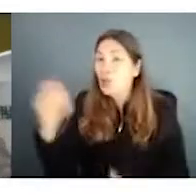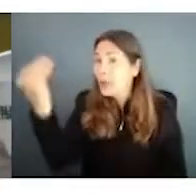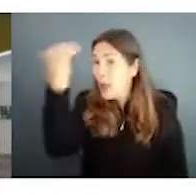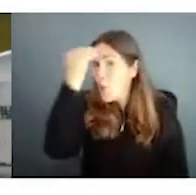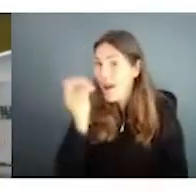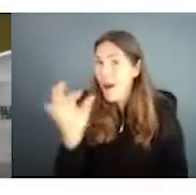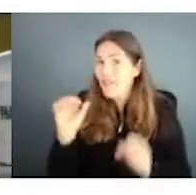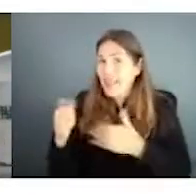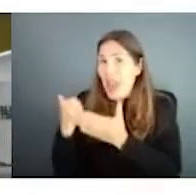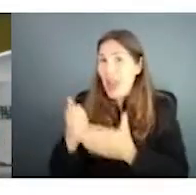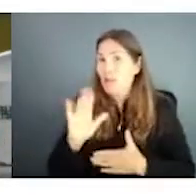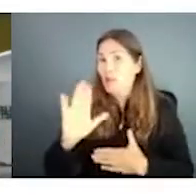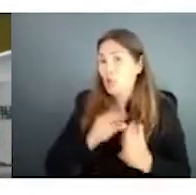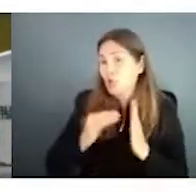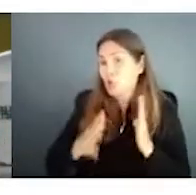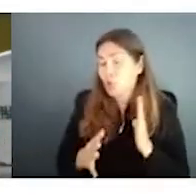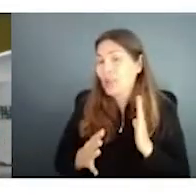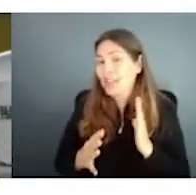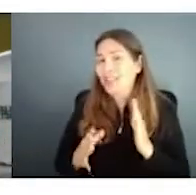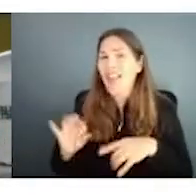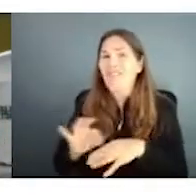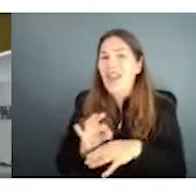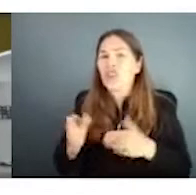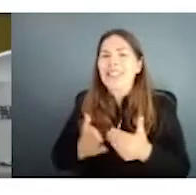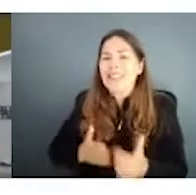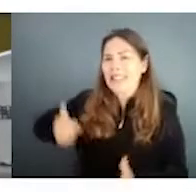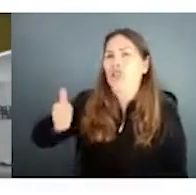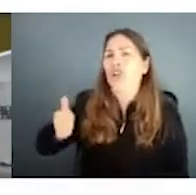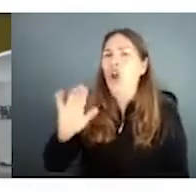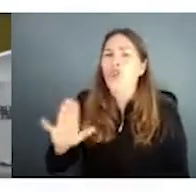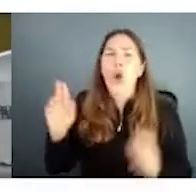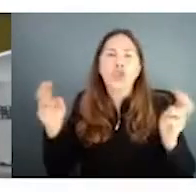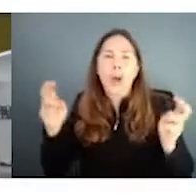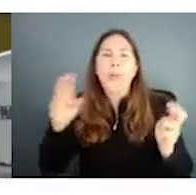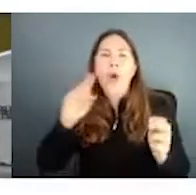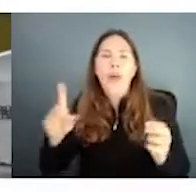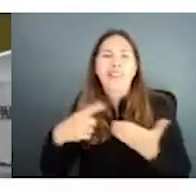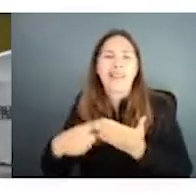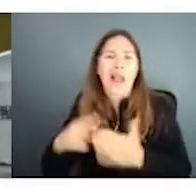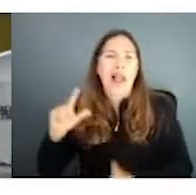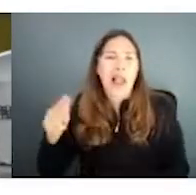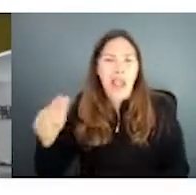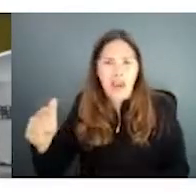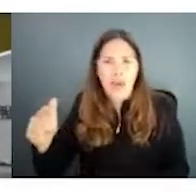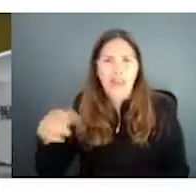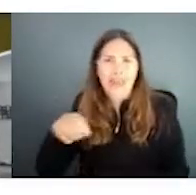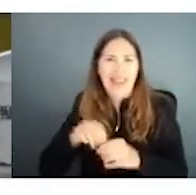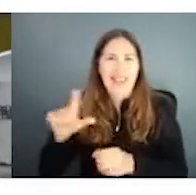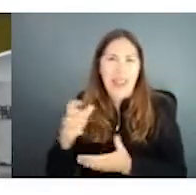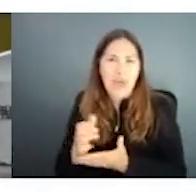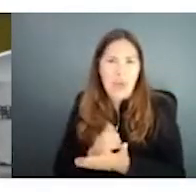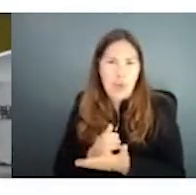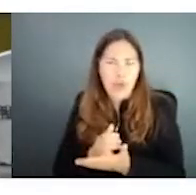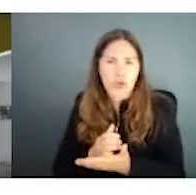can help your students function a lot easier. And those topics we come back to later on in the course.